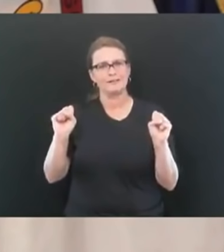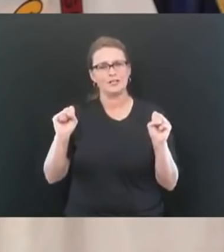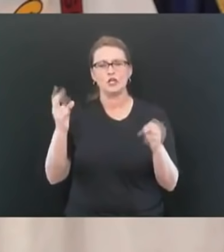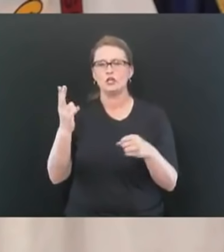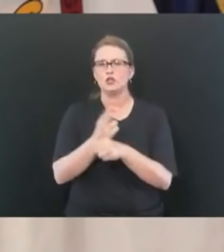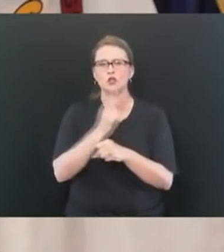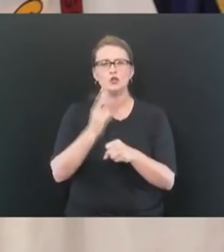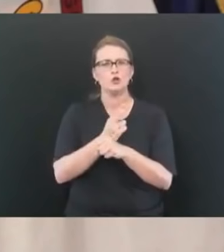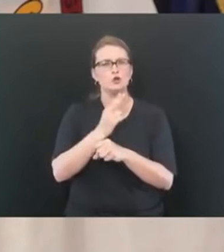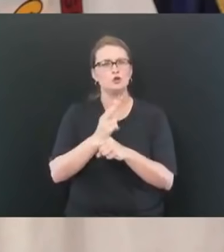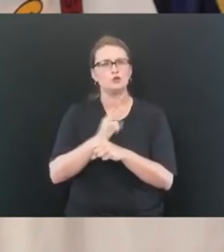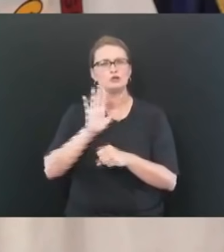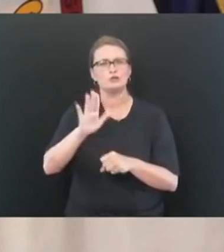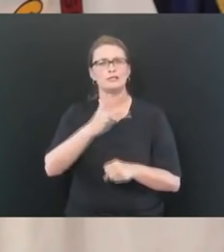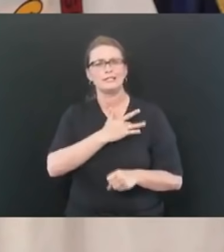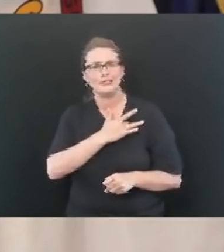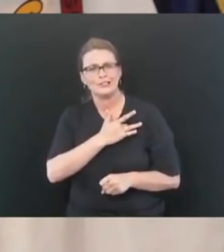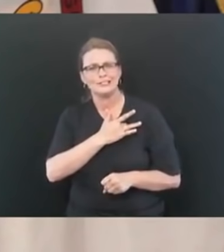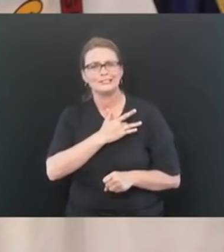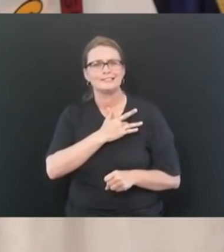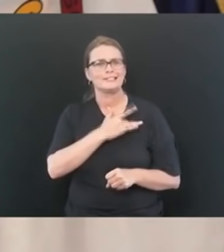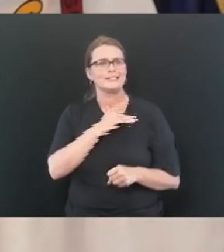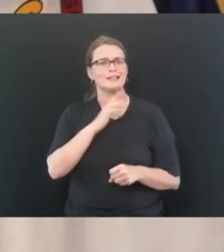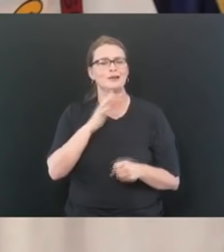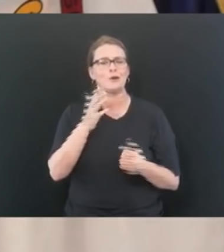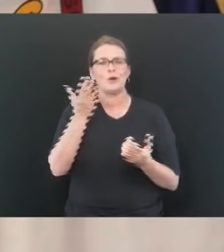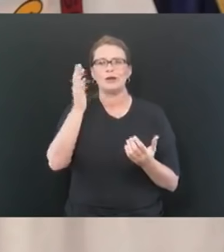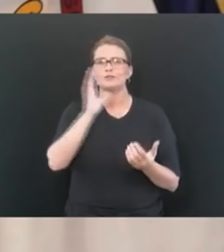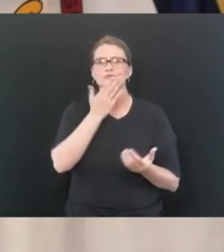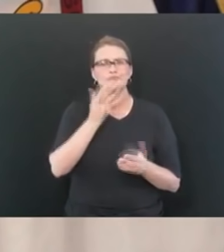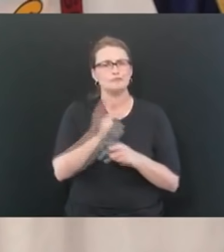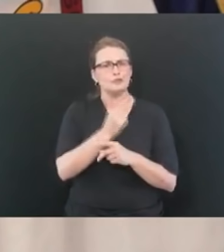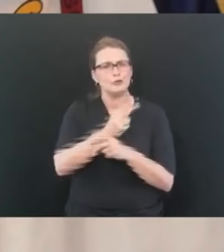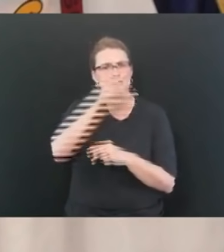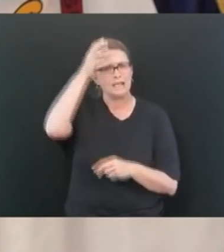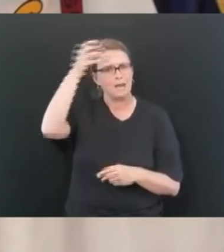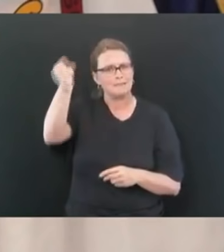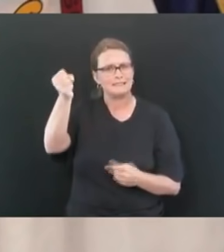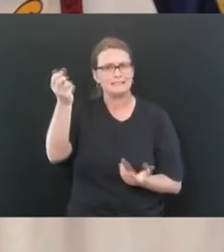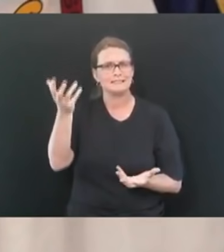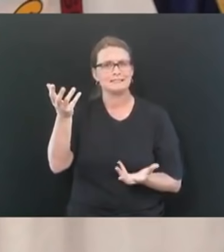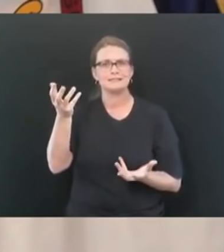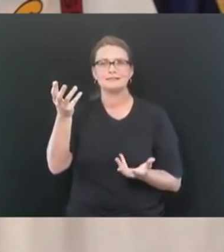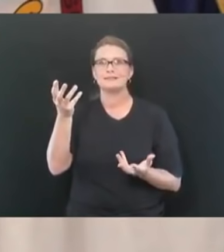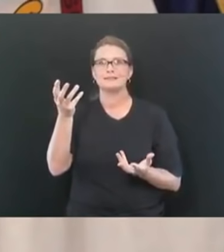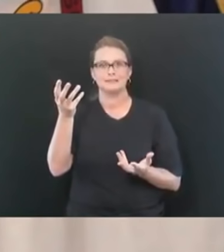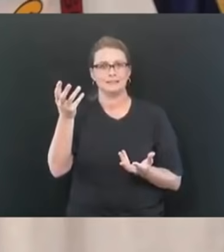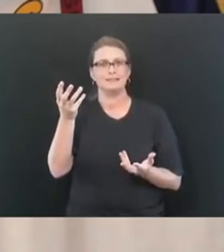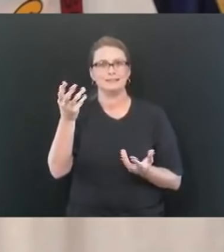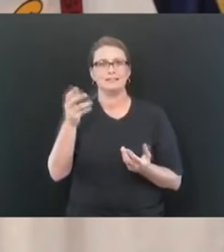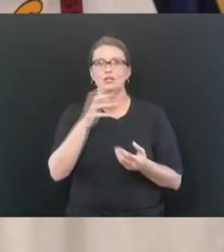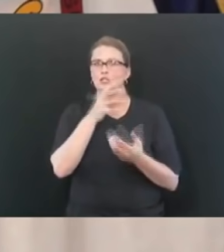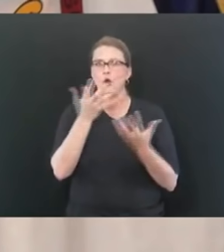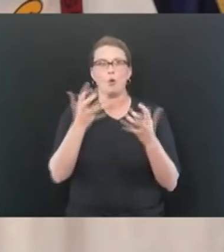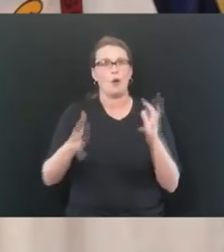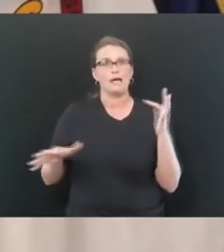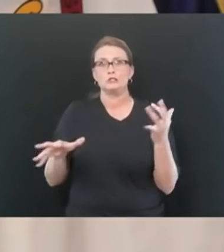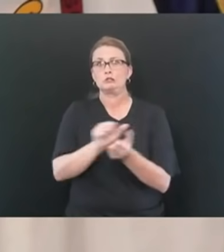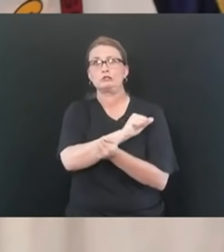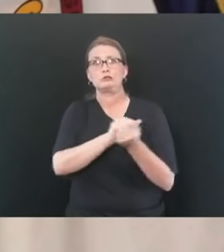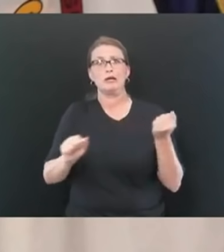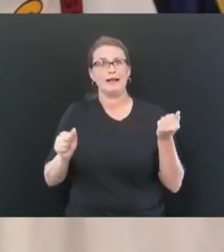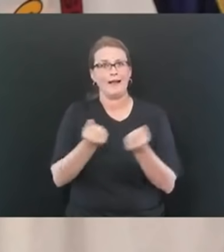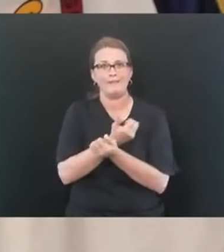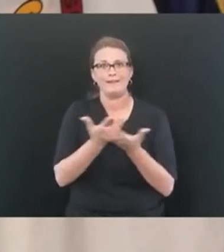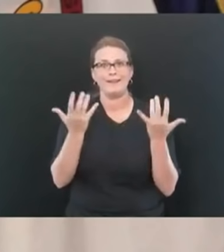the goodness that's got you to here. I mean, why blow it now? I mean, really and truly. Use the good that's